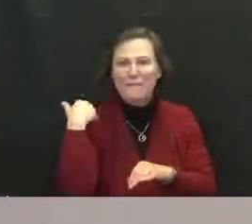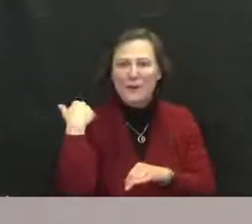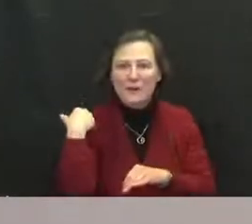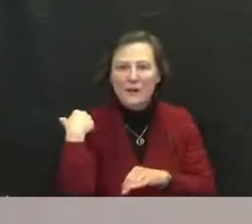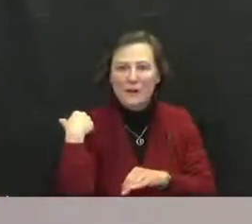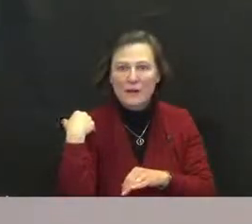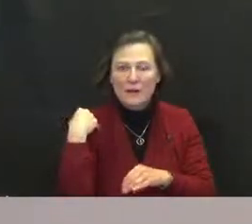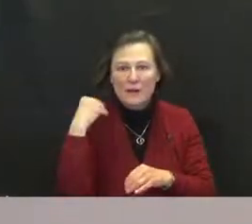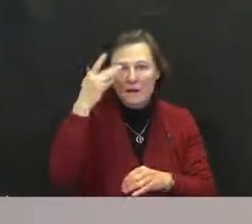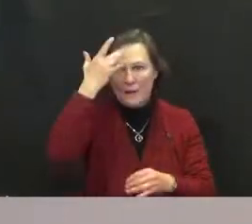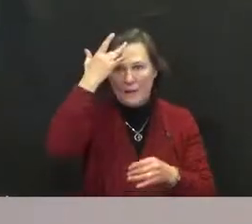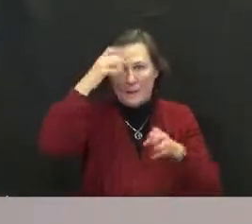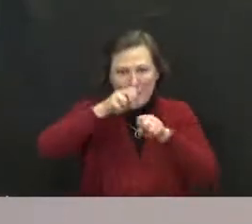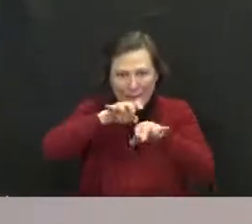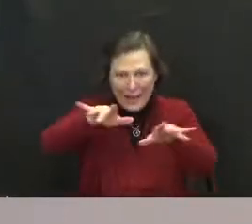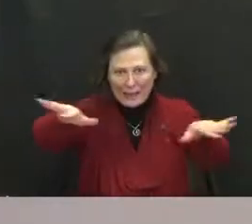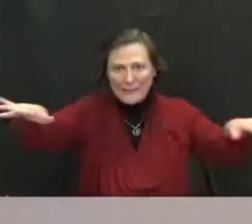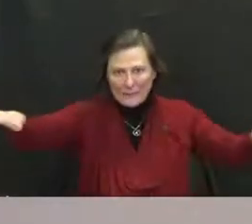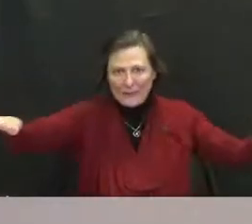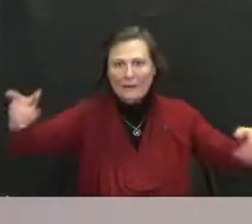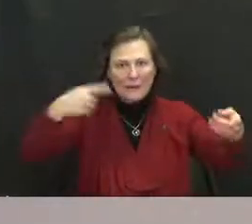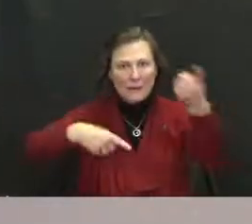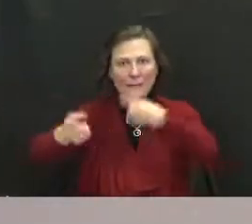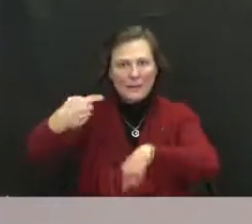A pandemic was coming.